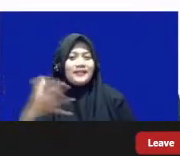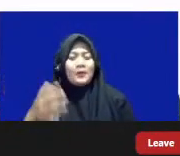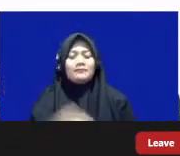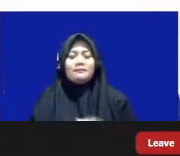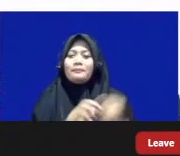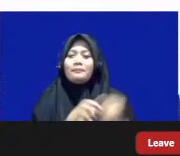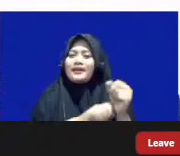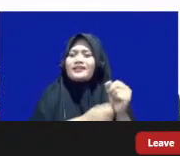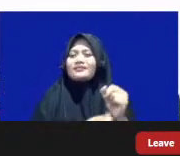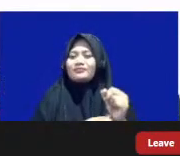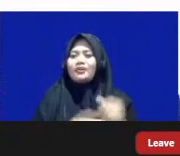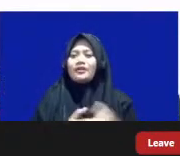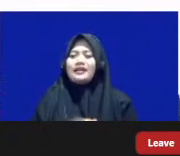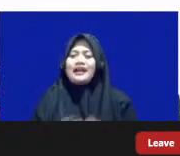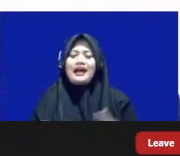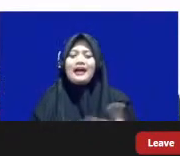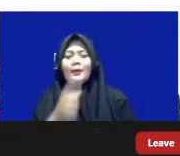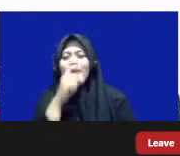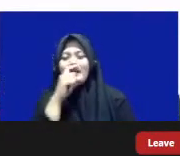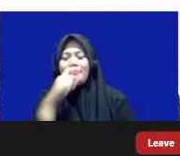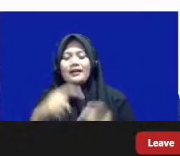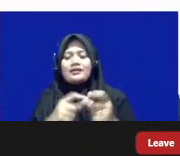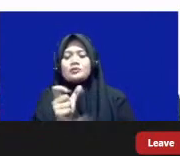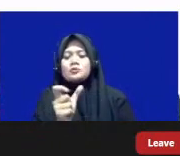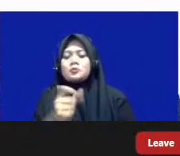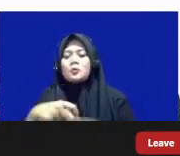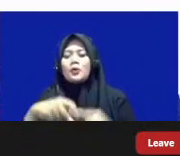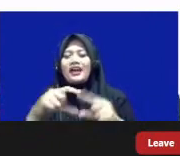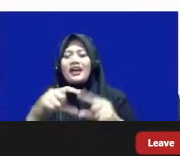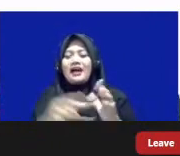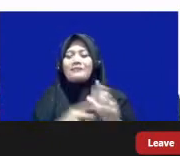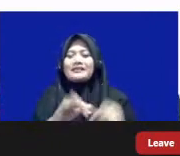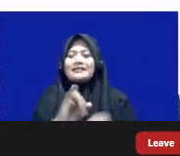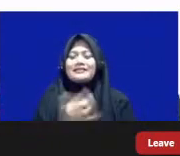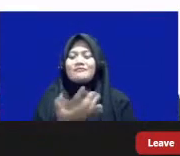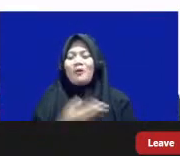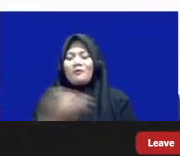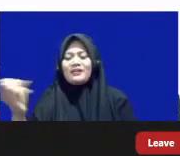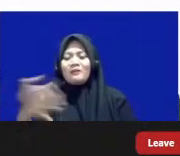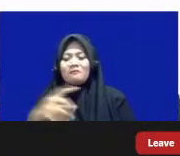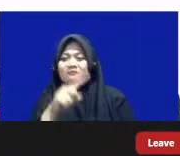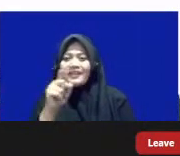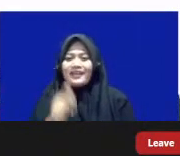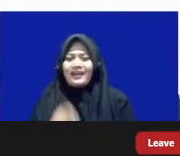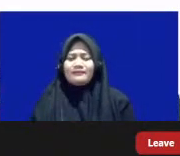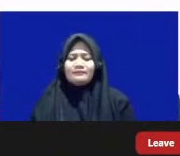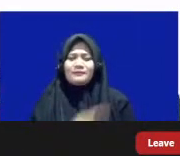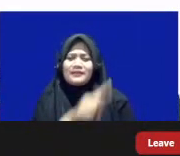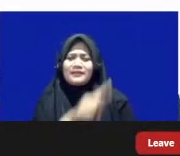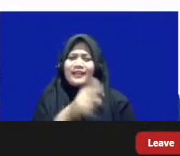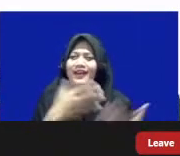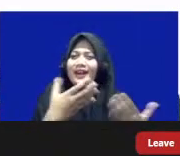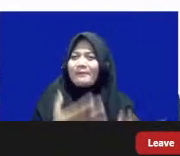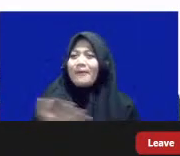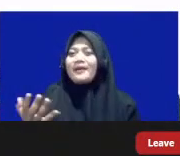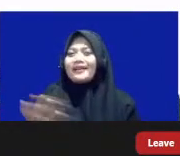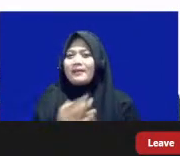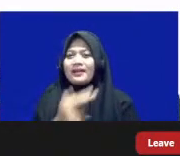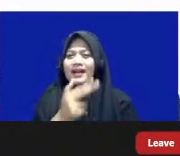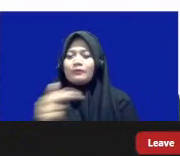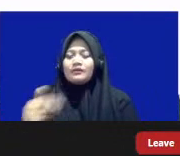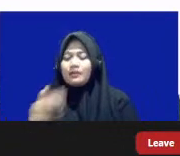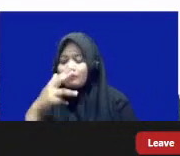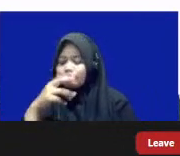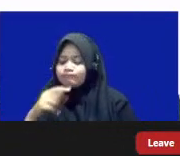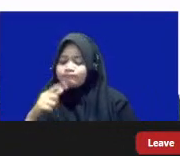Sukamsi to answer the question. So the next question is how Indonesia ensures the youth and women